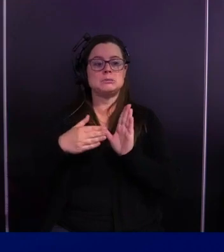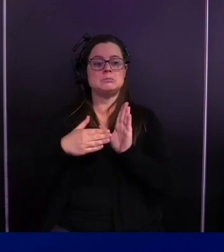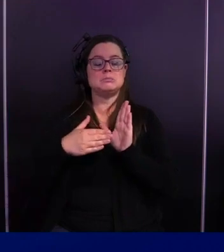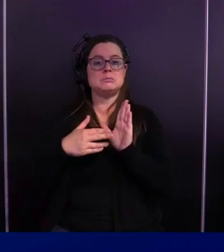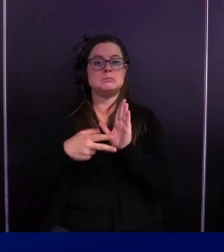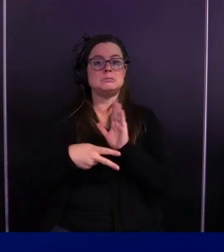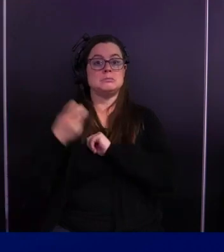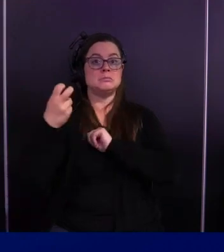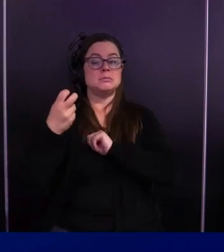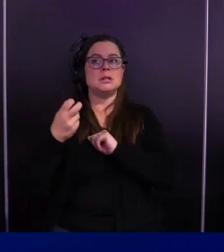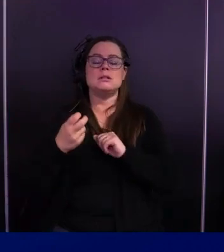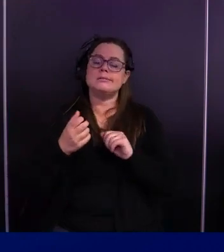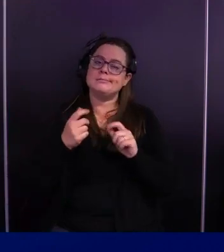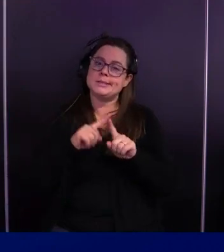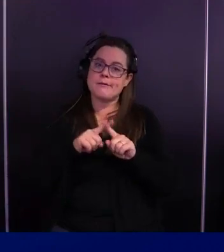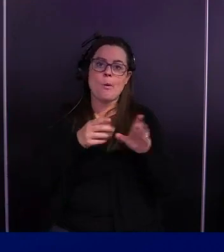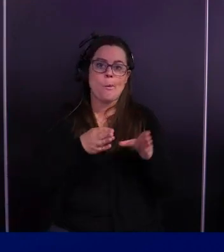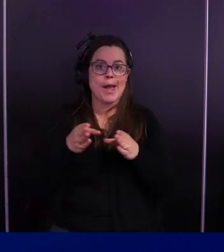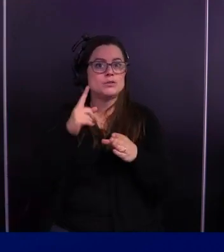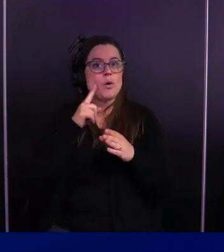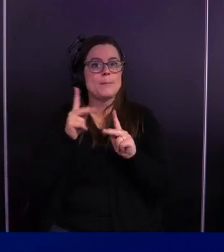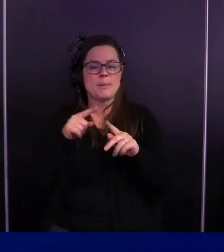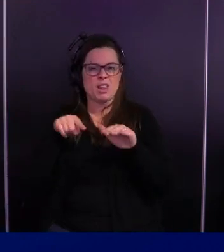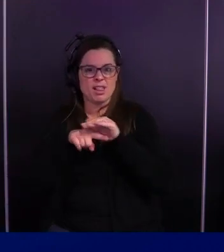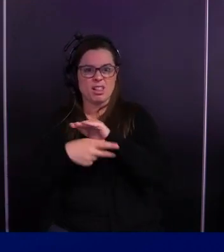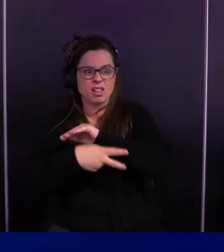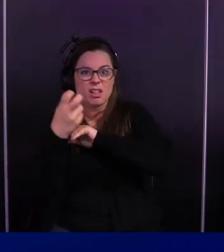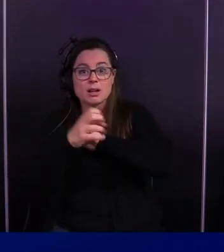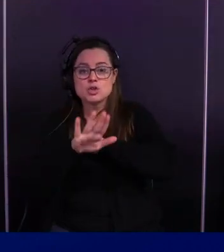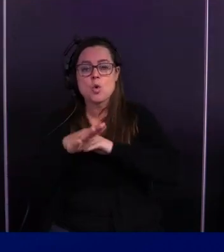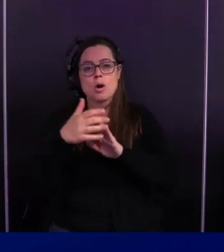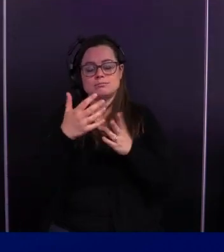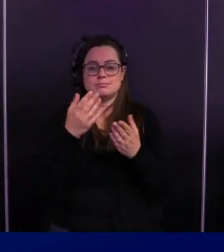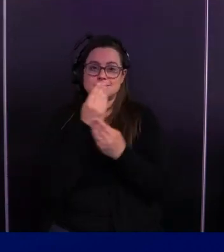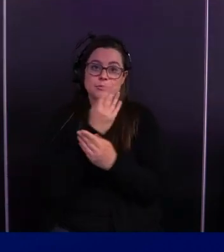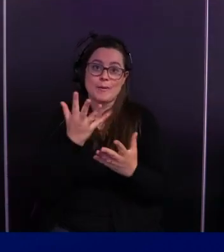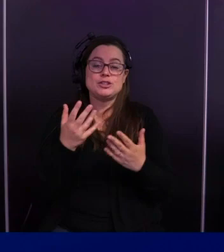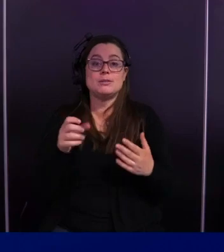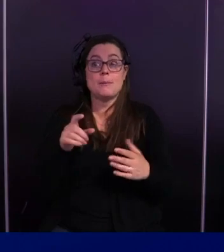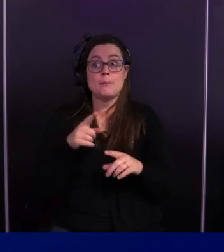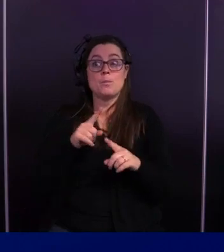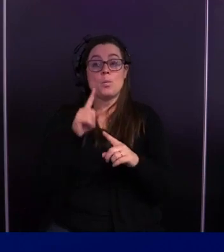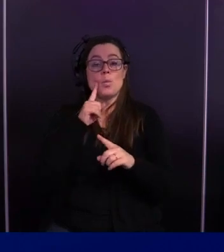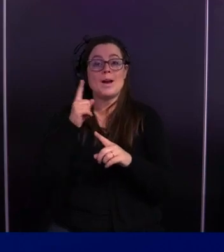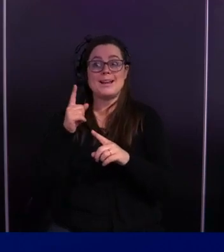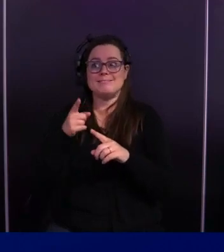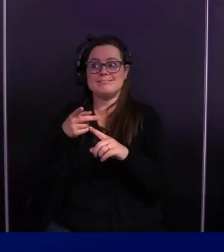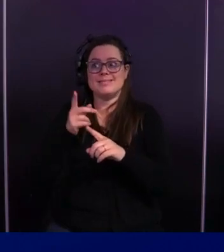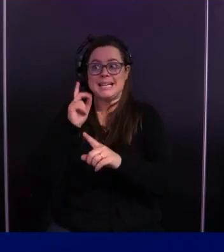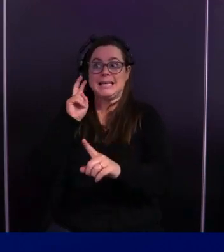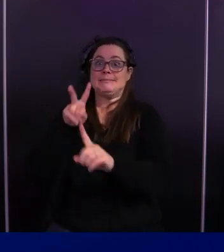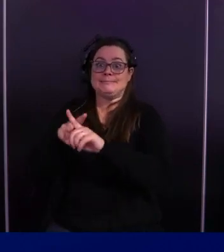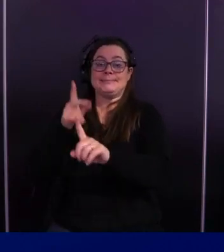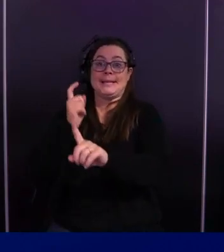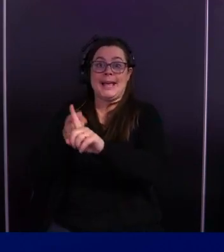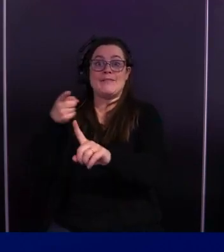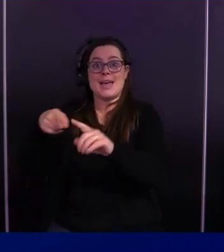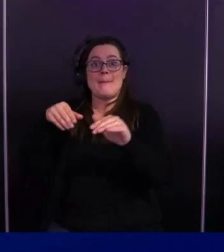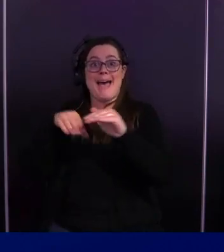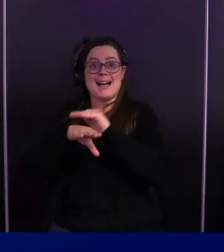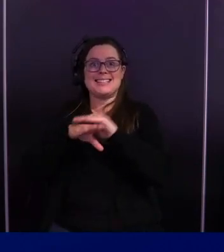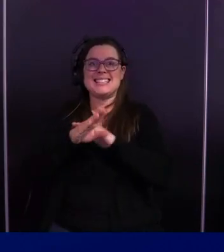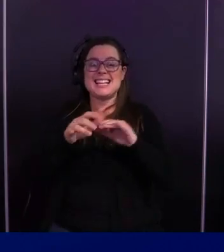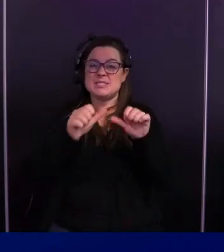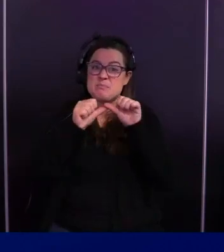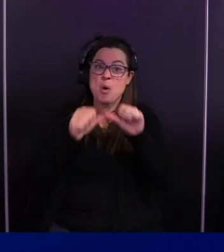different ways, unfortunately, that could happen if they're not careful with them, that gives someone access. It's permanently there as a credential.